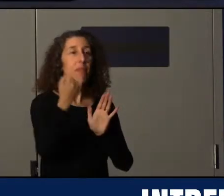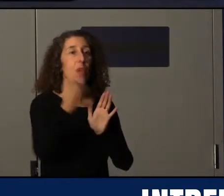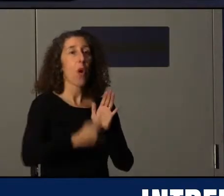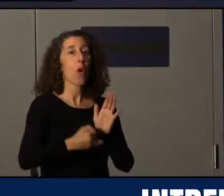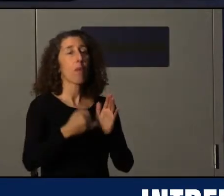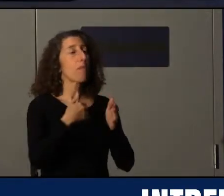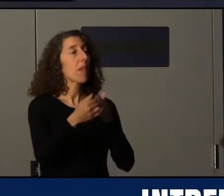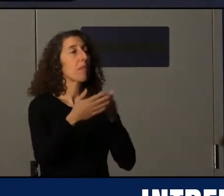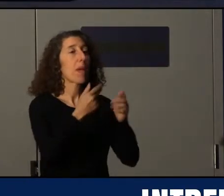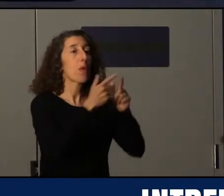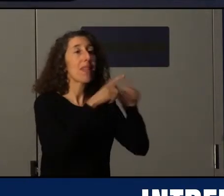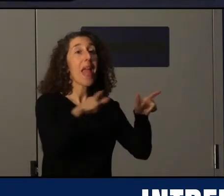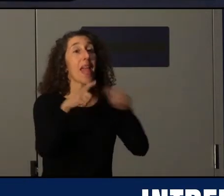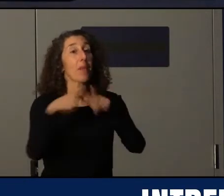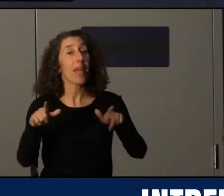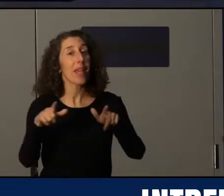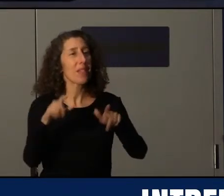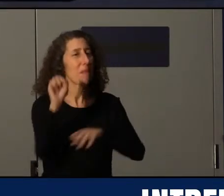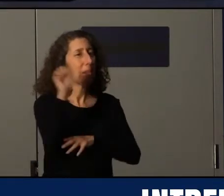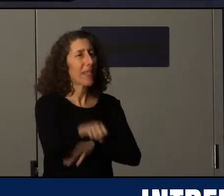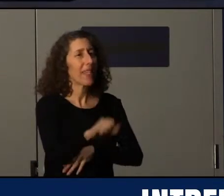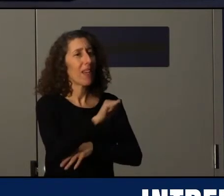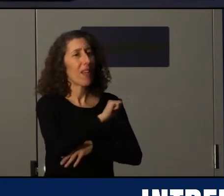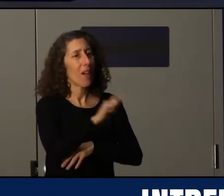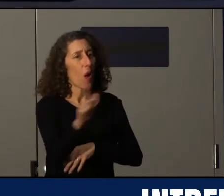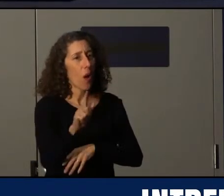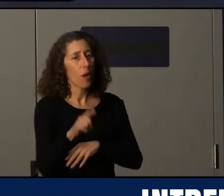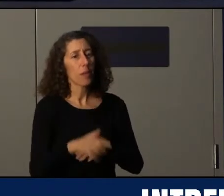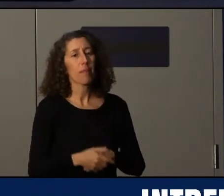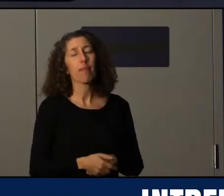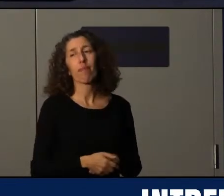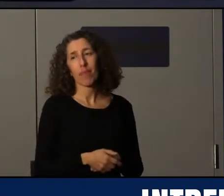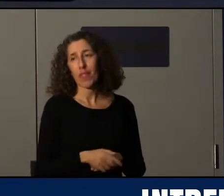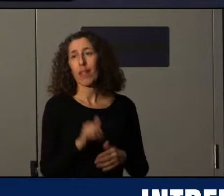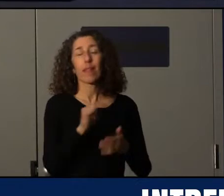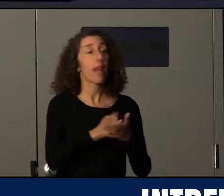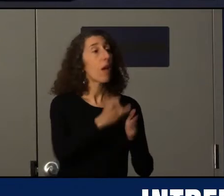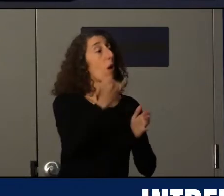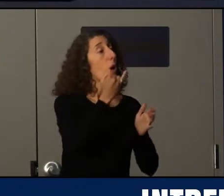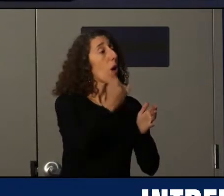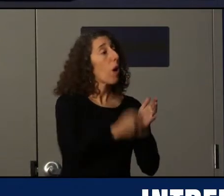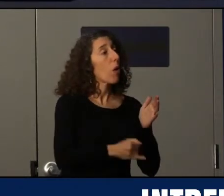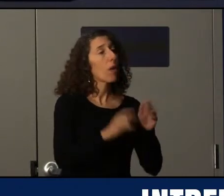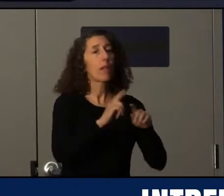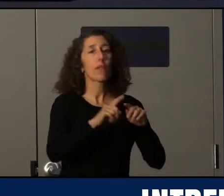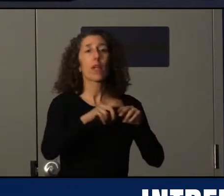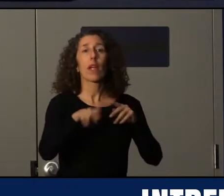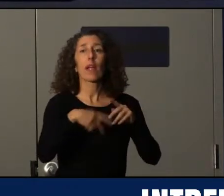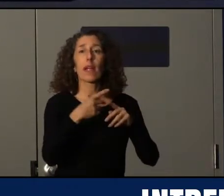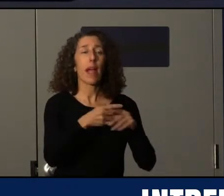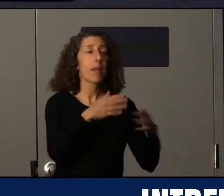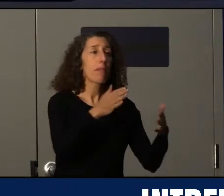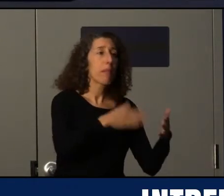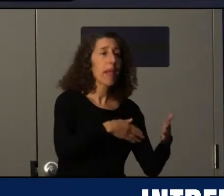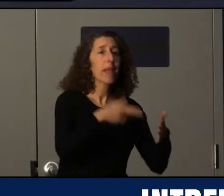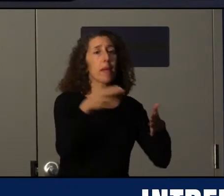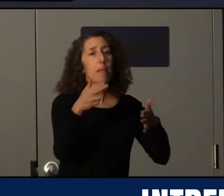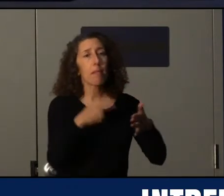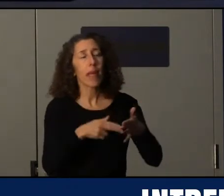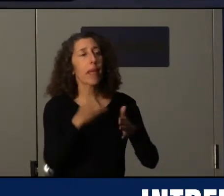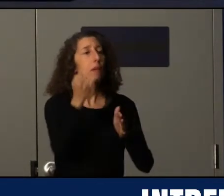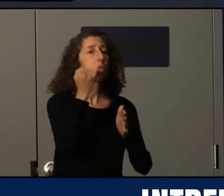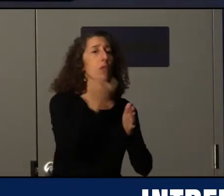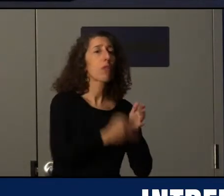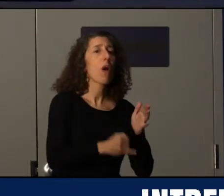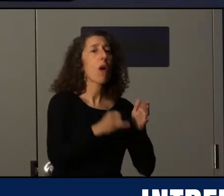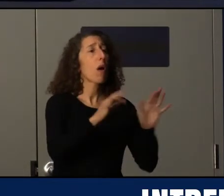But it's just a wonderful way to get people, and there are people, I know all of you are not these people. But there are people who don't even know there